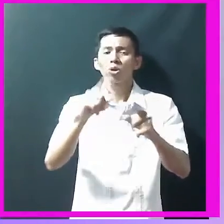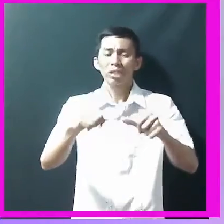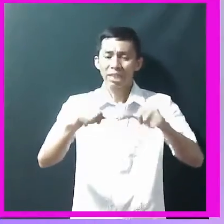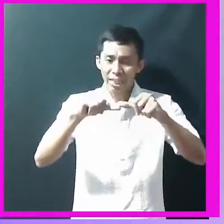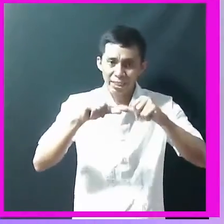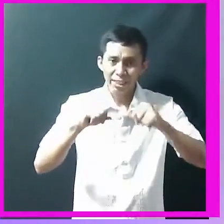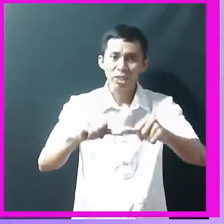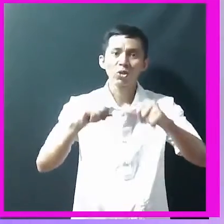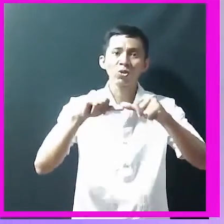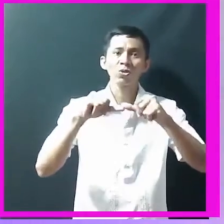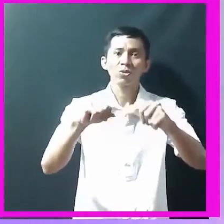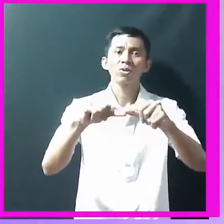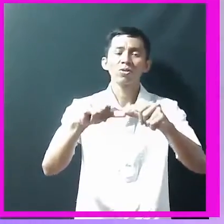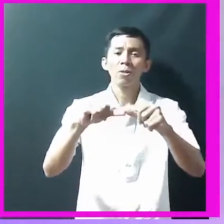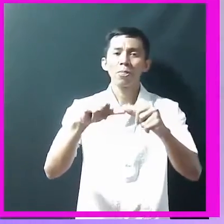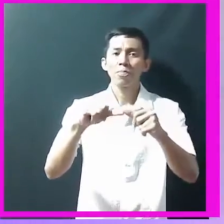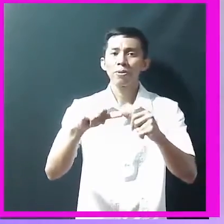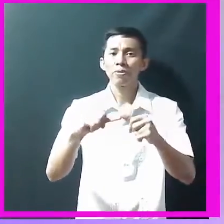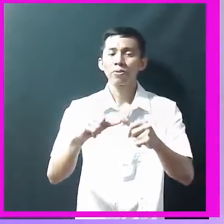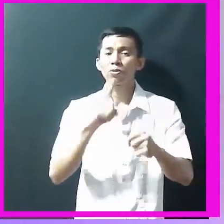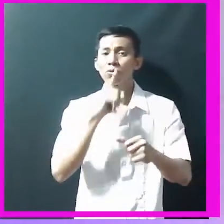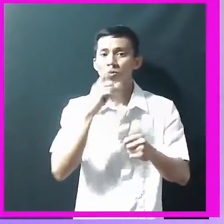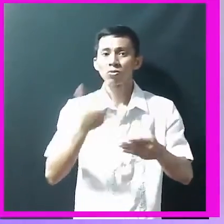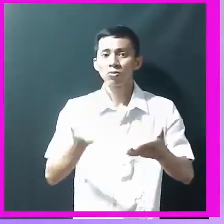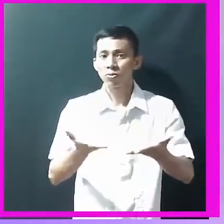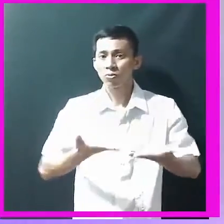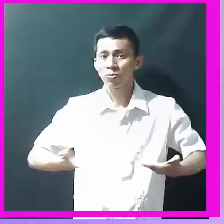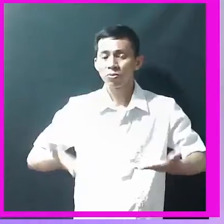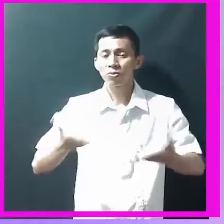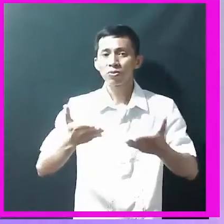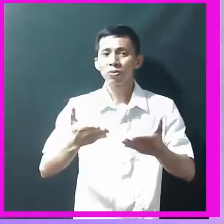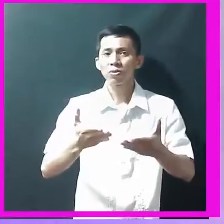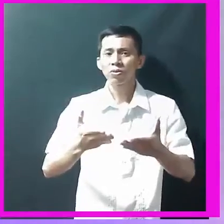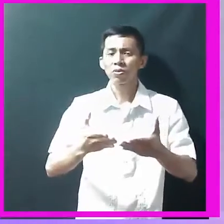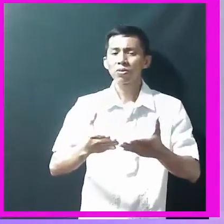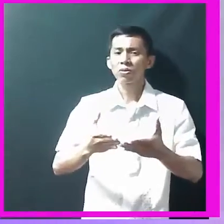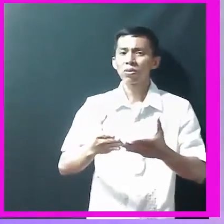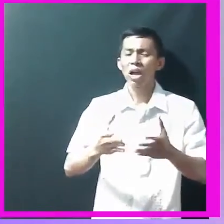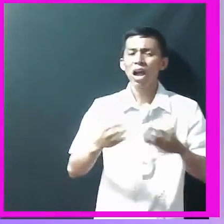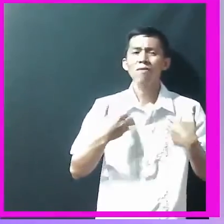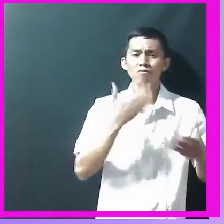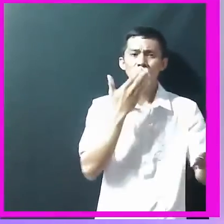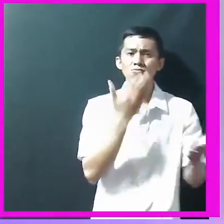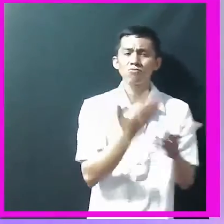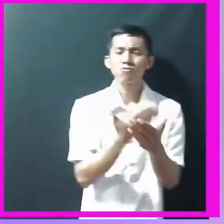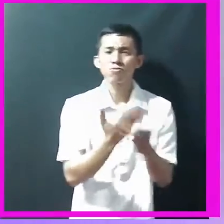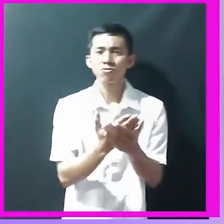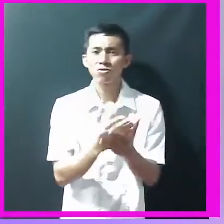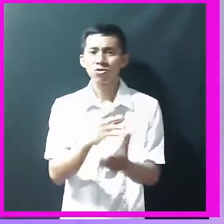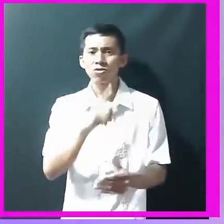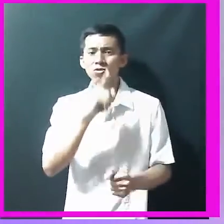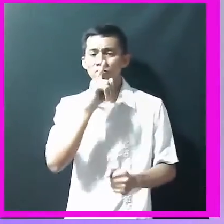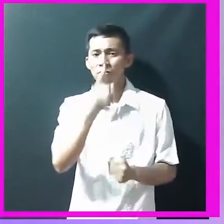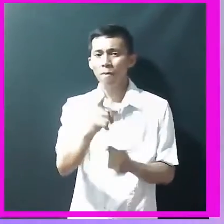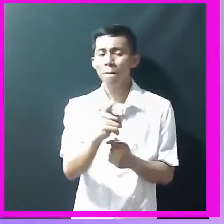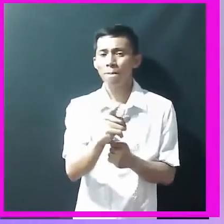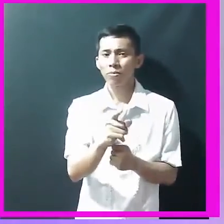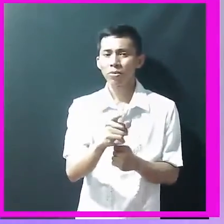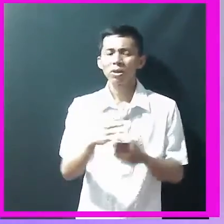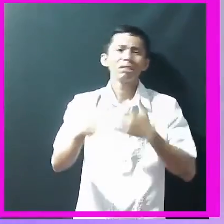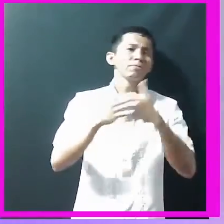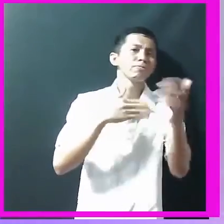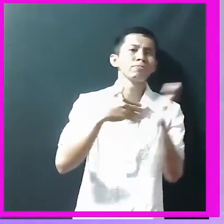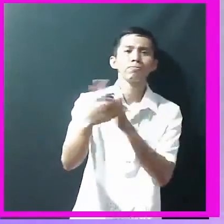truth. Truth here is incompatible with moral relativism. Oh, bisag unsang